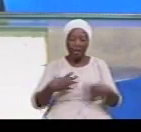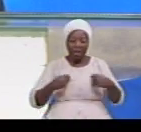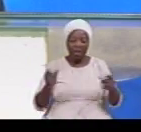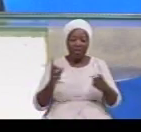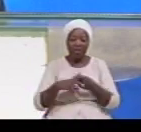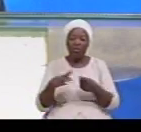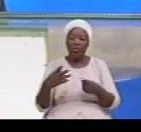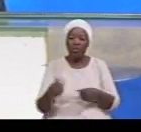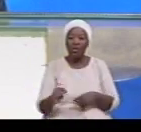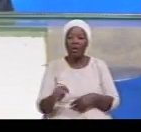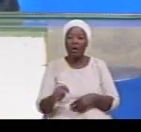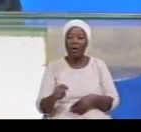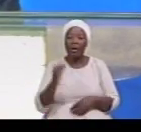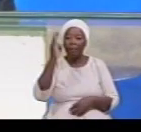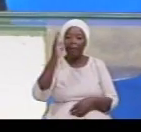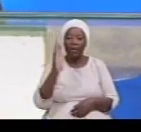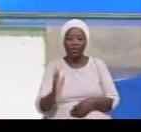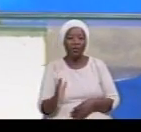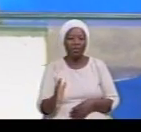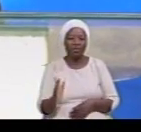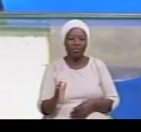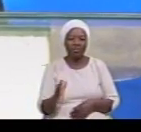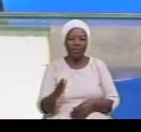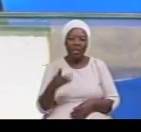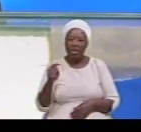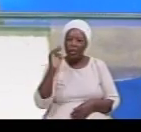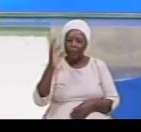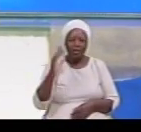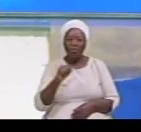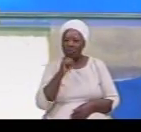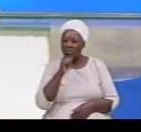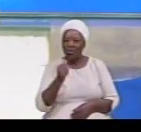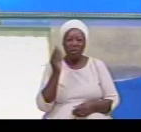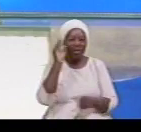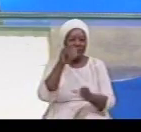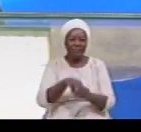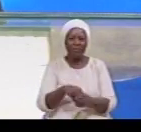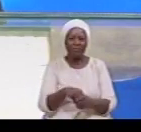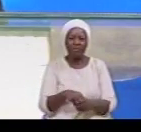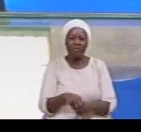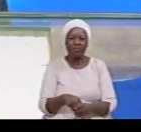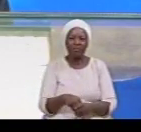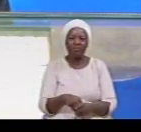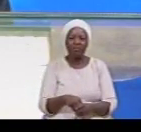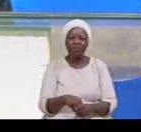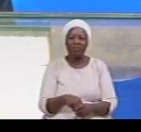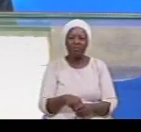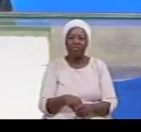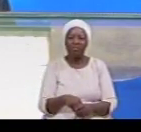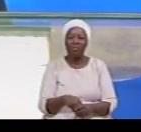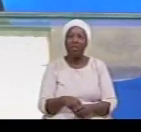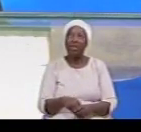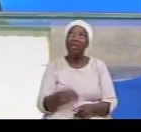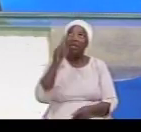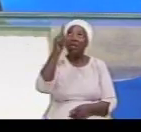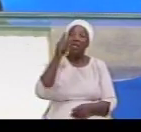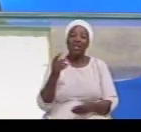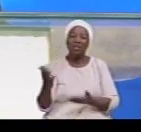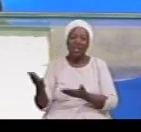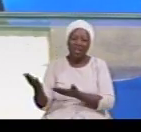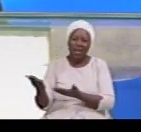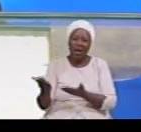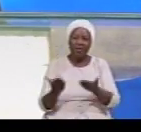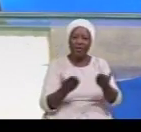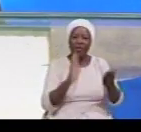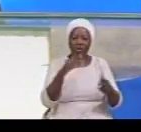involved. He bore your pain. He bore your sickness.